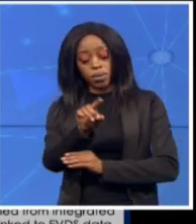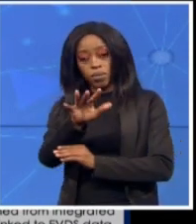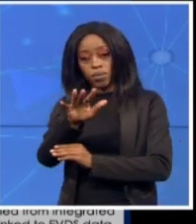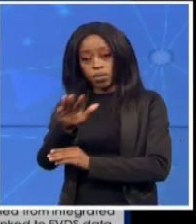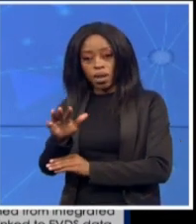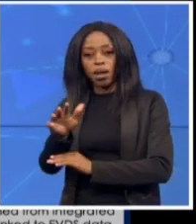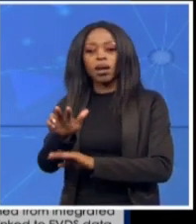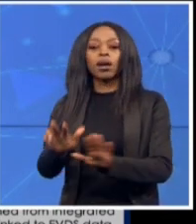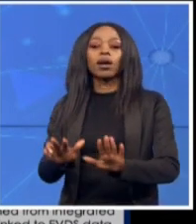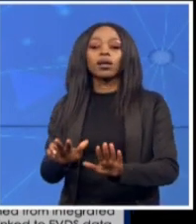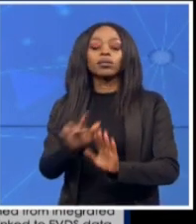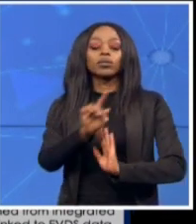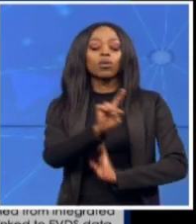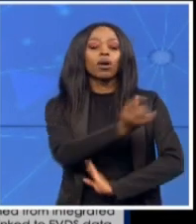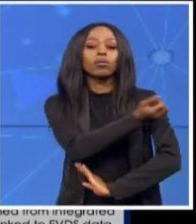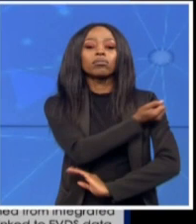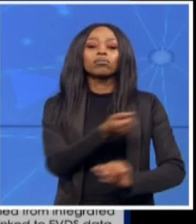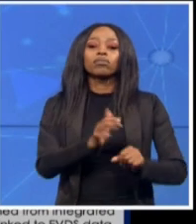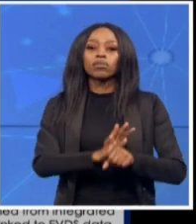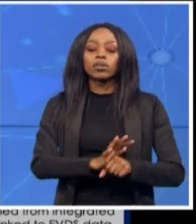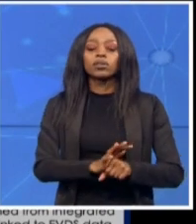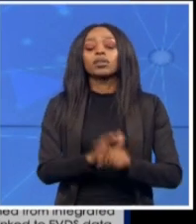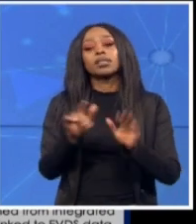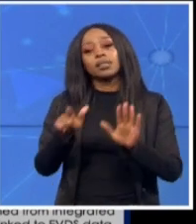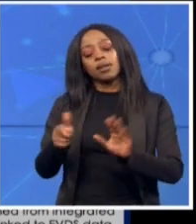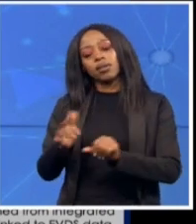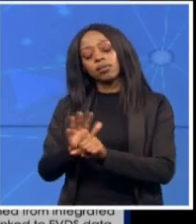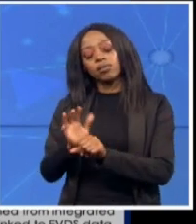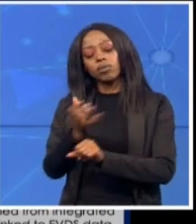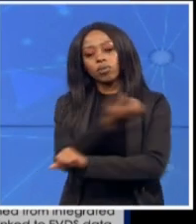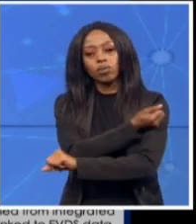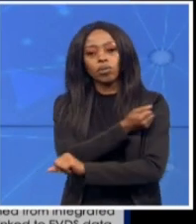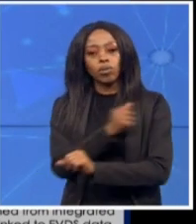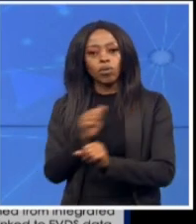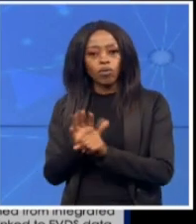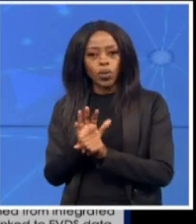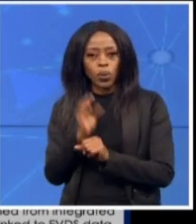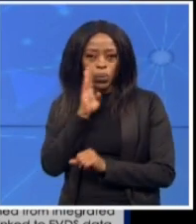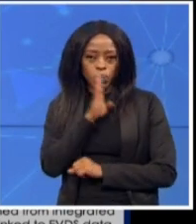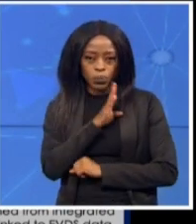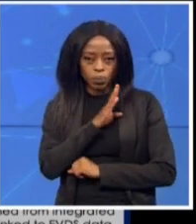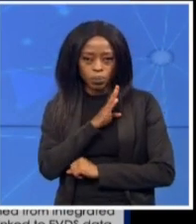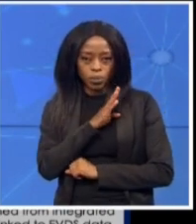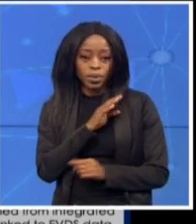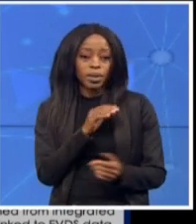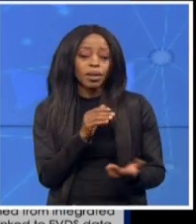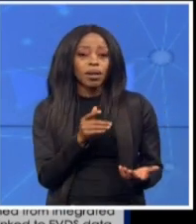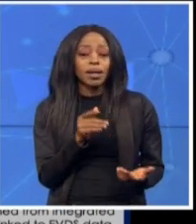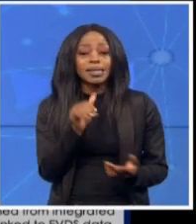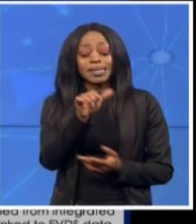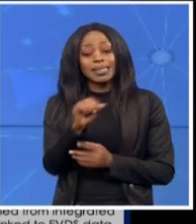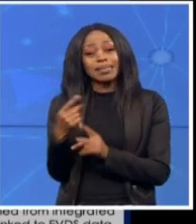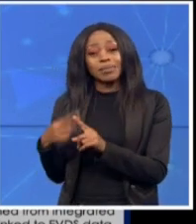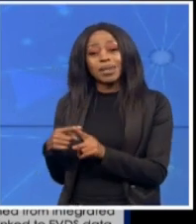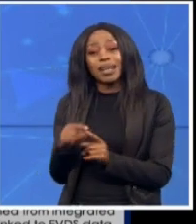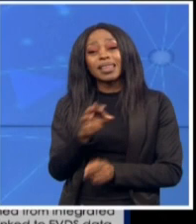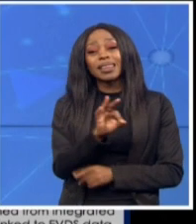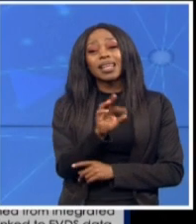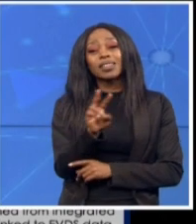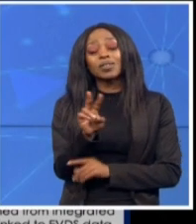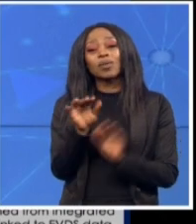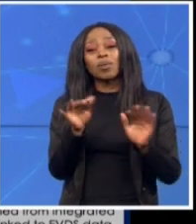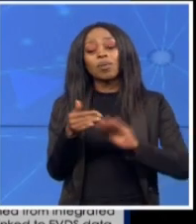vaccinated, 7 were not fully vaccinated. And then the important group, 60 plus, there were 32 deaths. 3 were fully vaccinated,